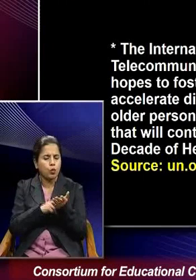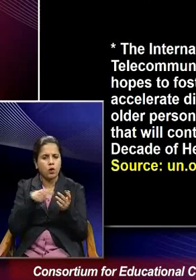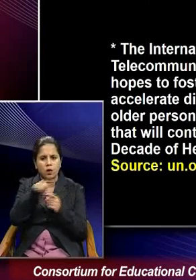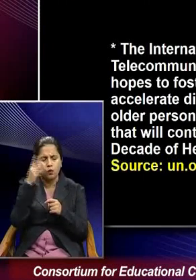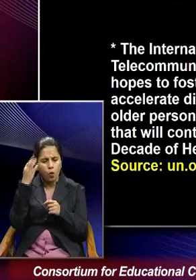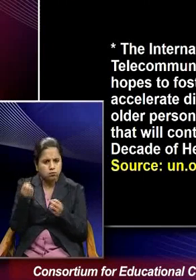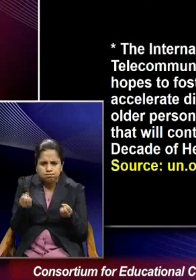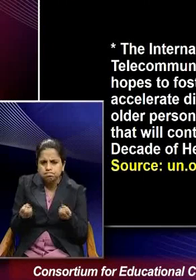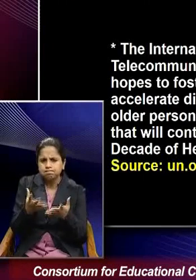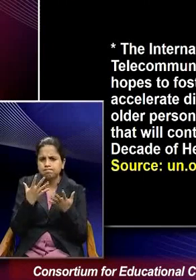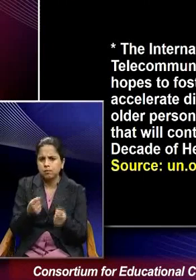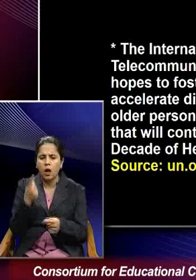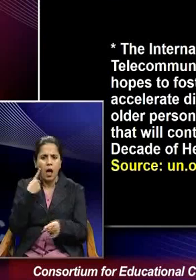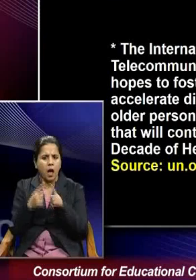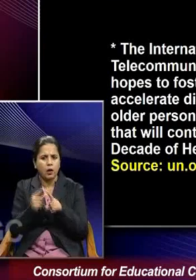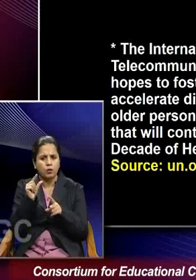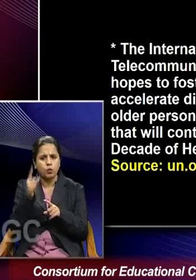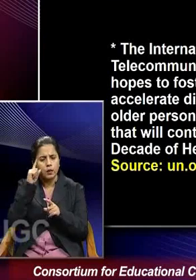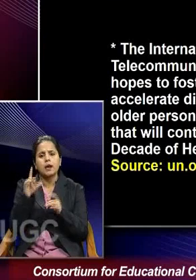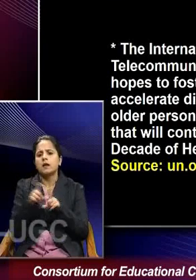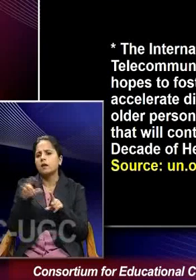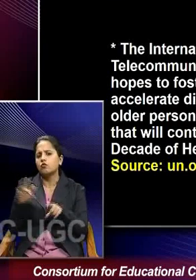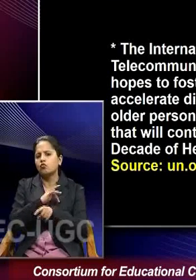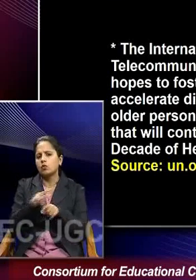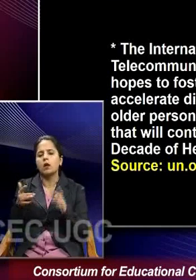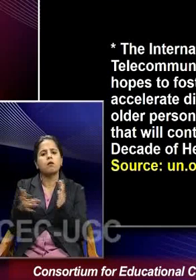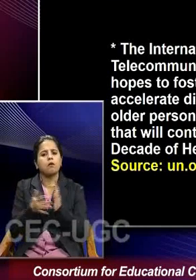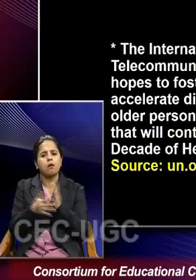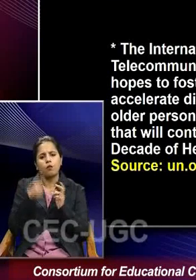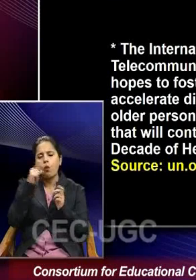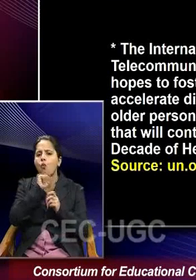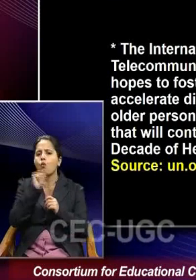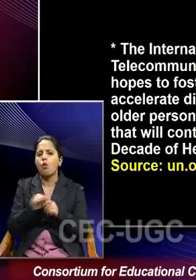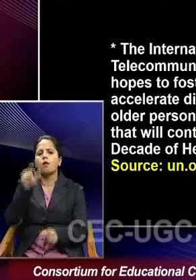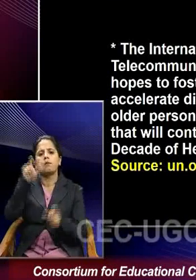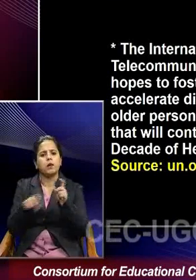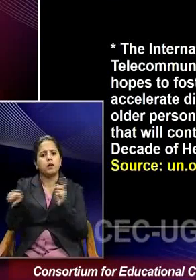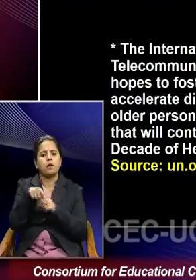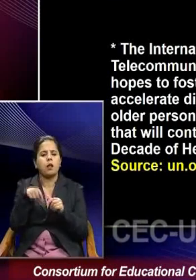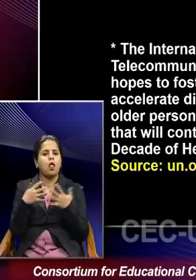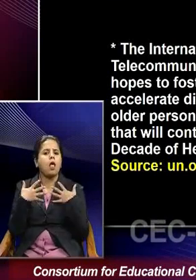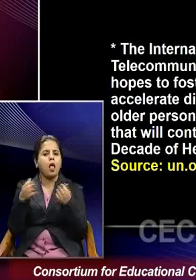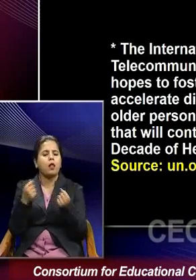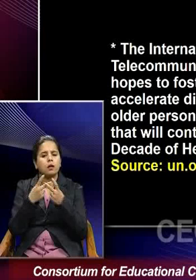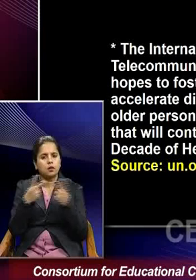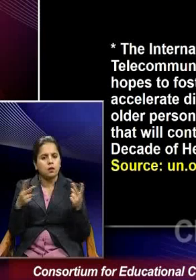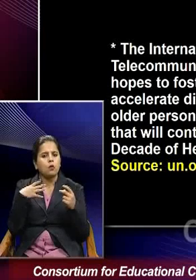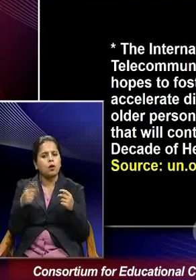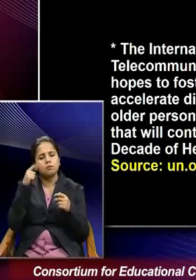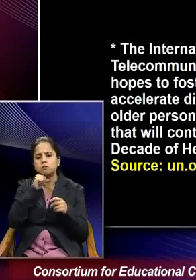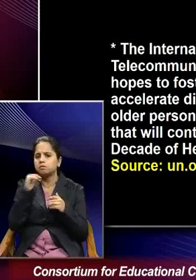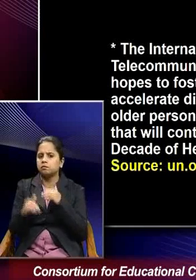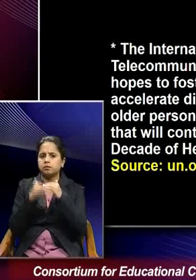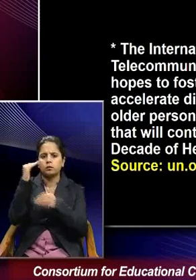to accelerate digital technologies for older persons and healthy aging that will